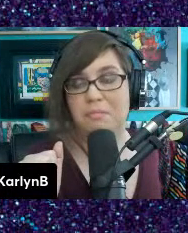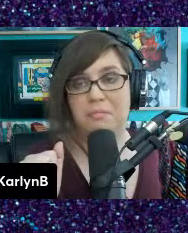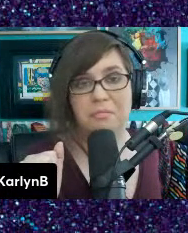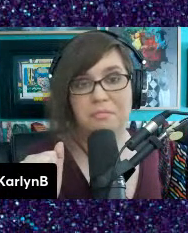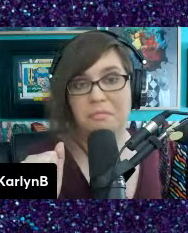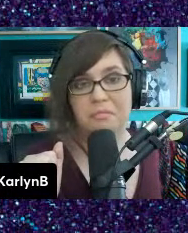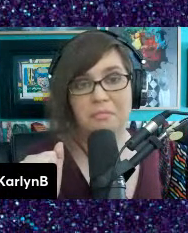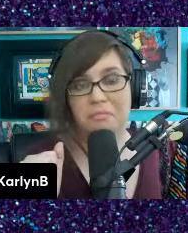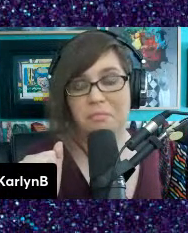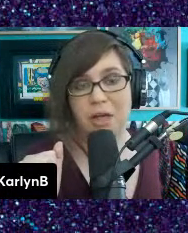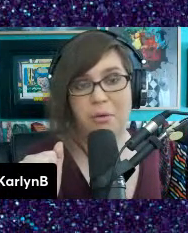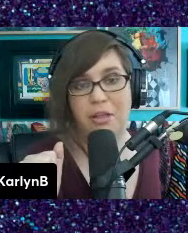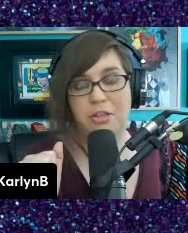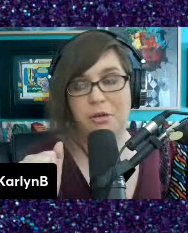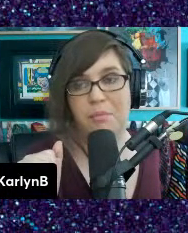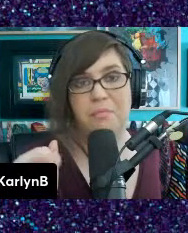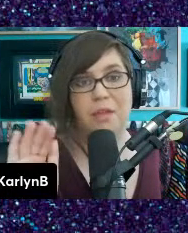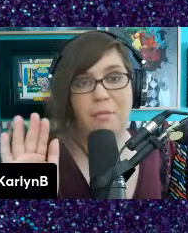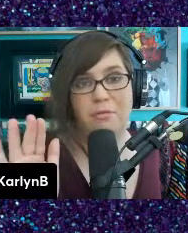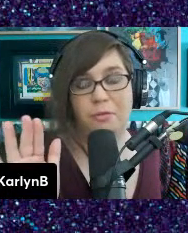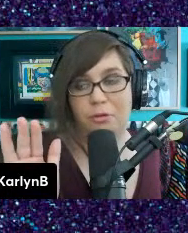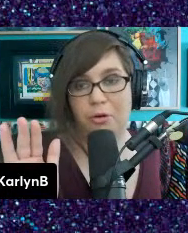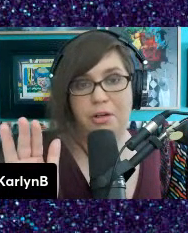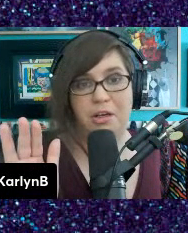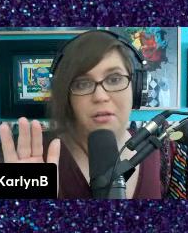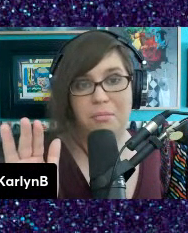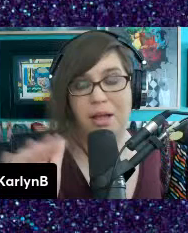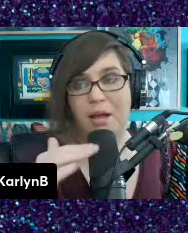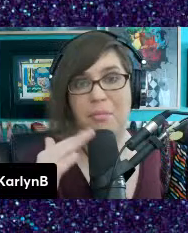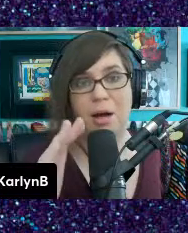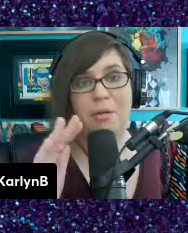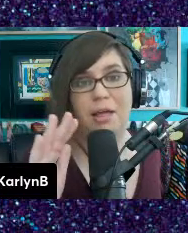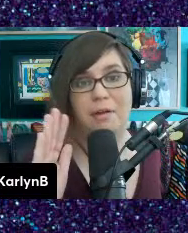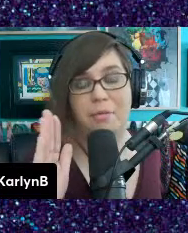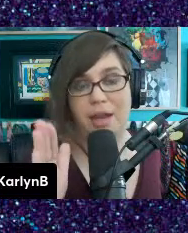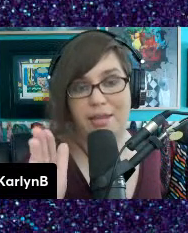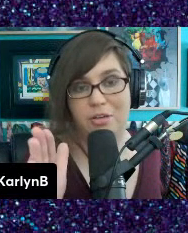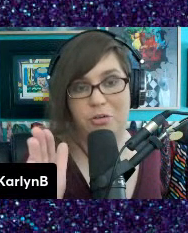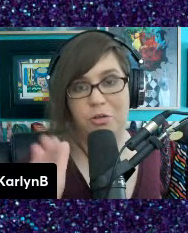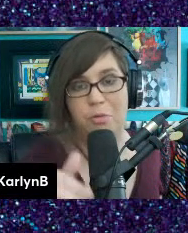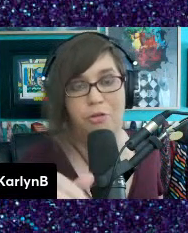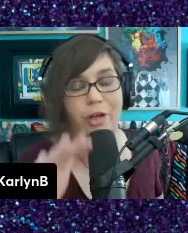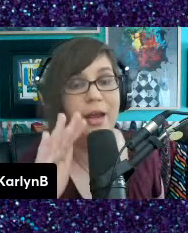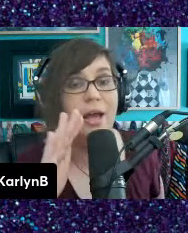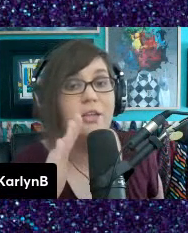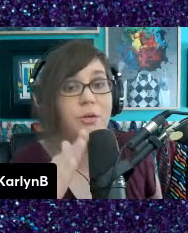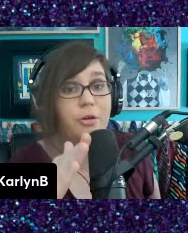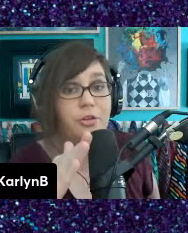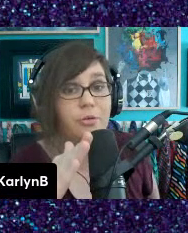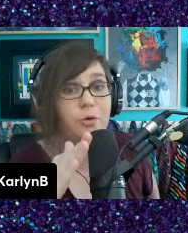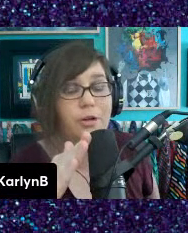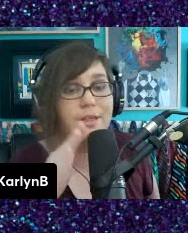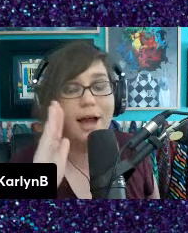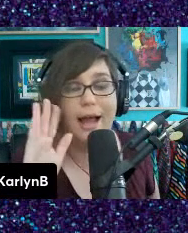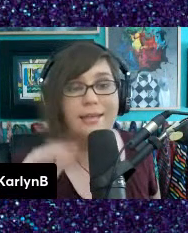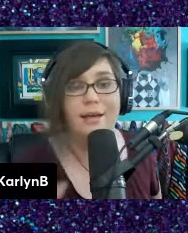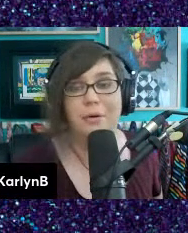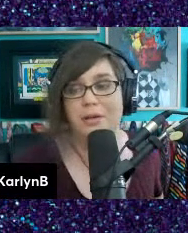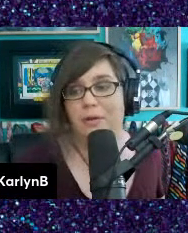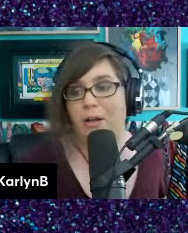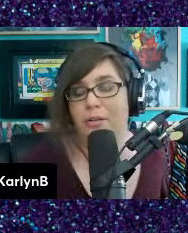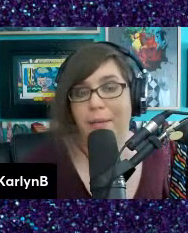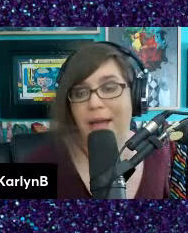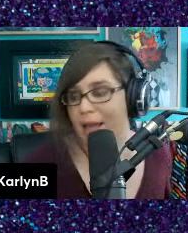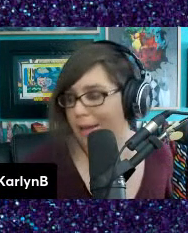anymore. Not willing to do it. I'm a full grown adult, not playing around with any of this YouTube bullshit. So those are the rules. I ask